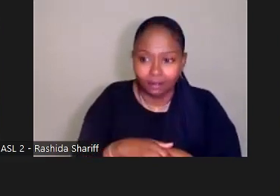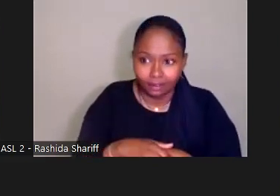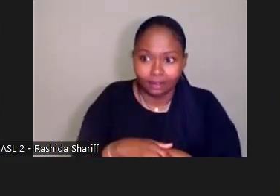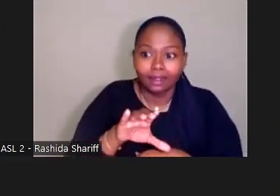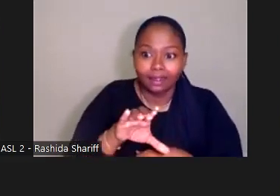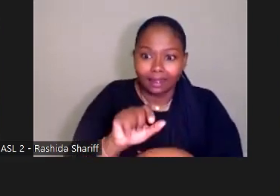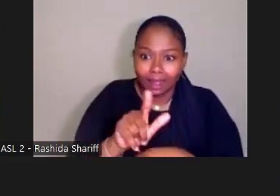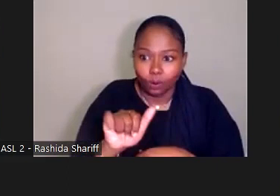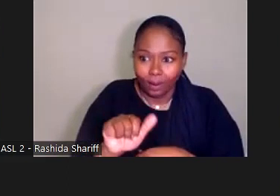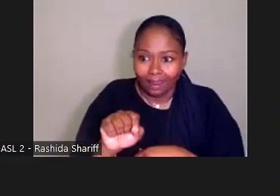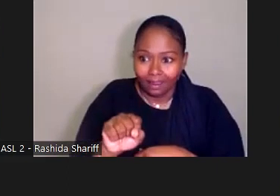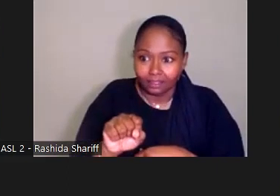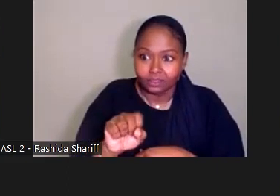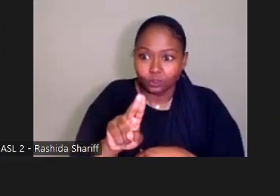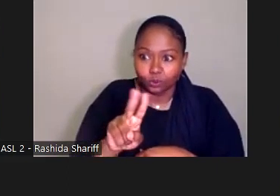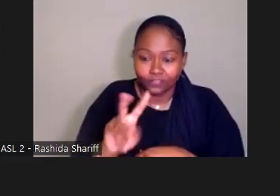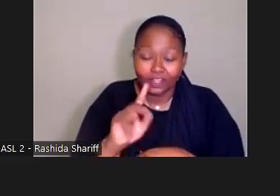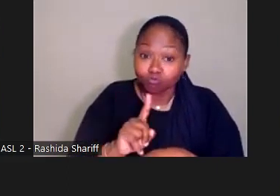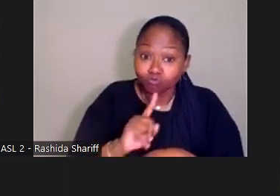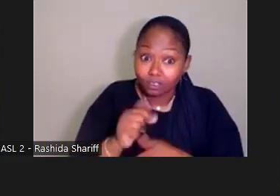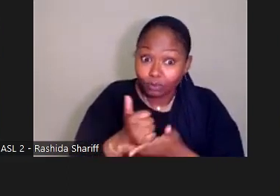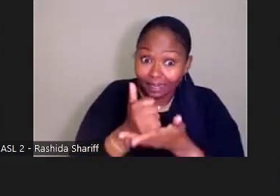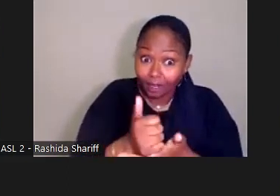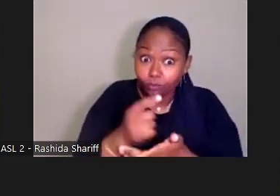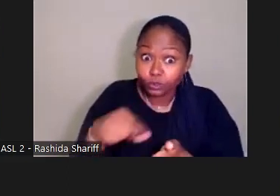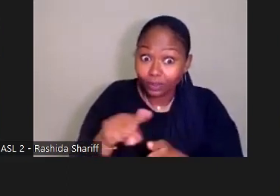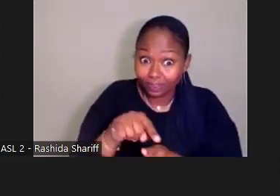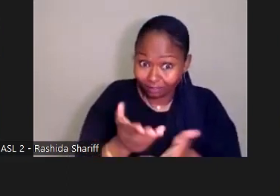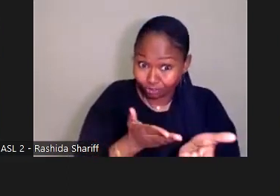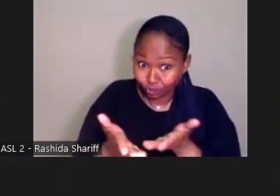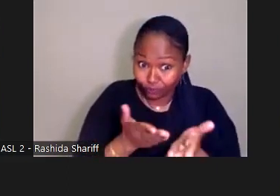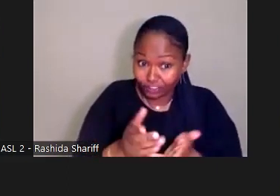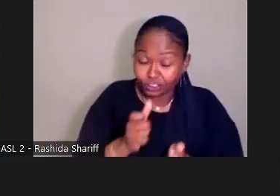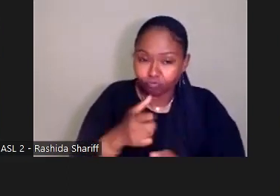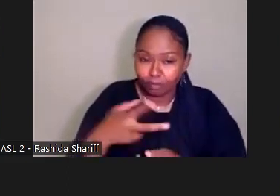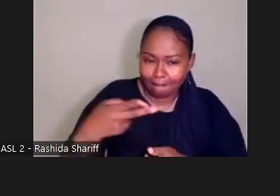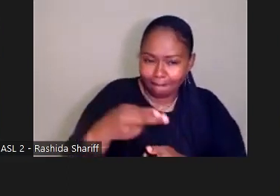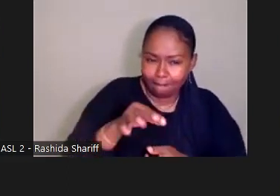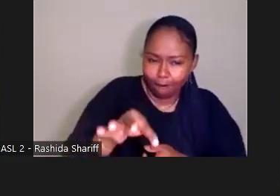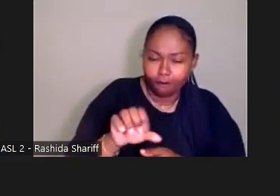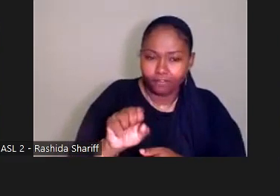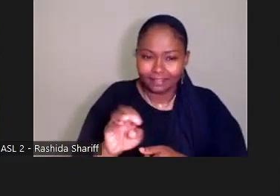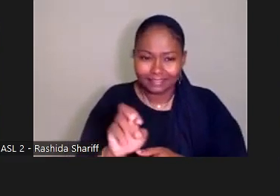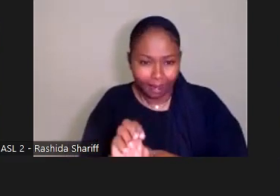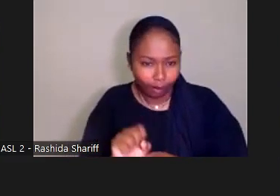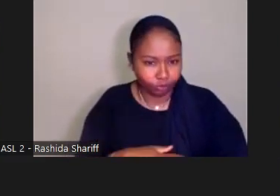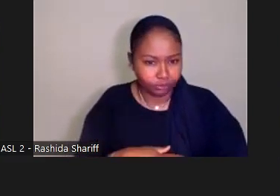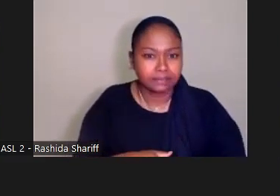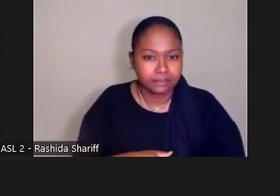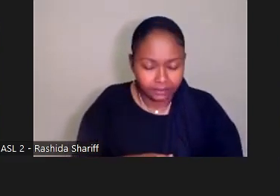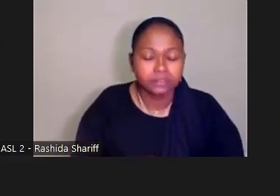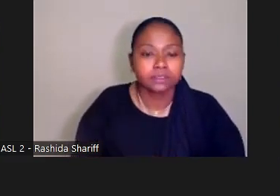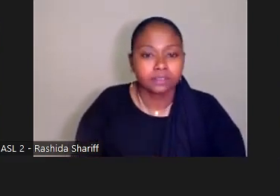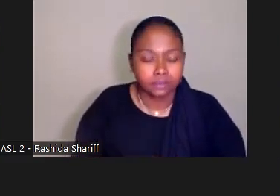those prevention services to quickly cut off scammers as they get more and more sophisticated, and further disseminate with